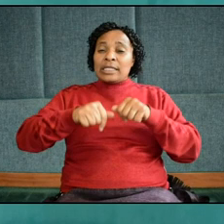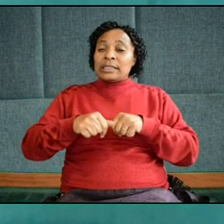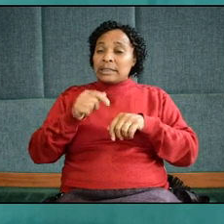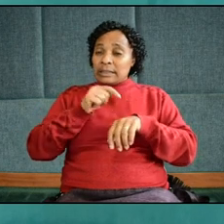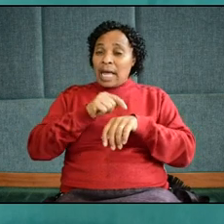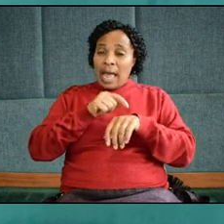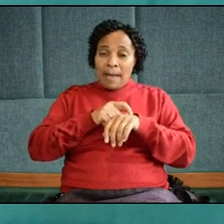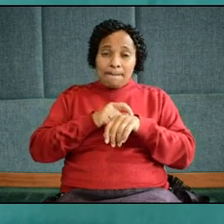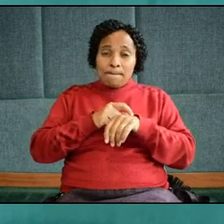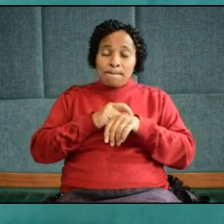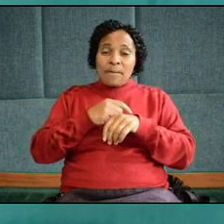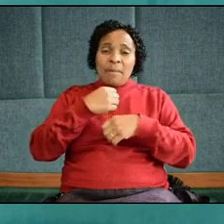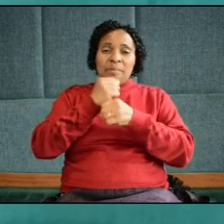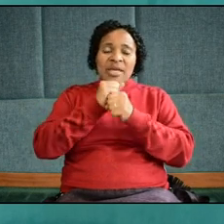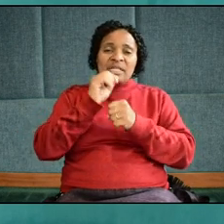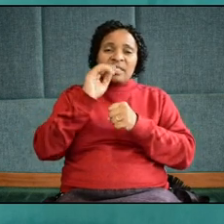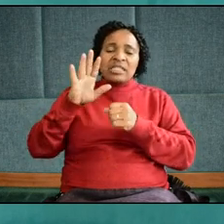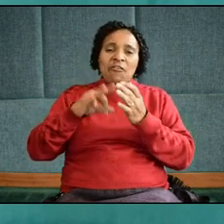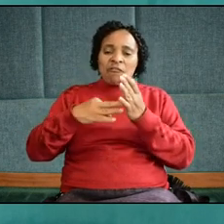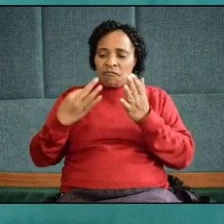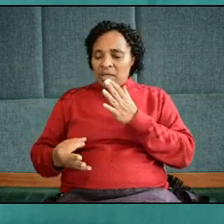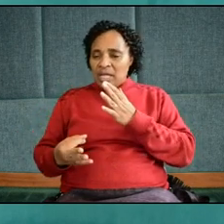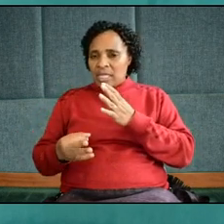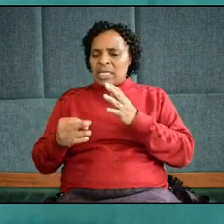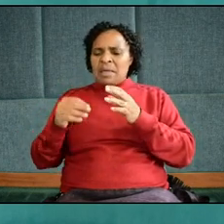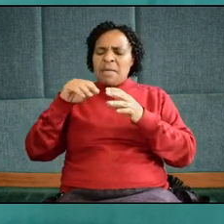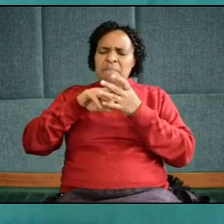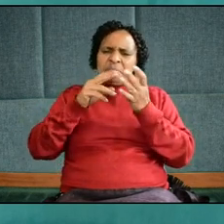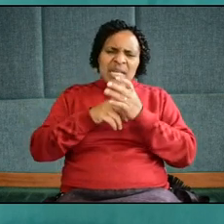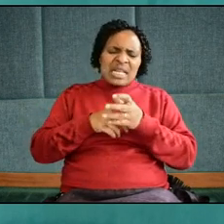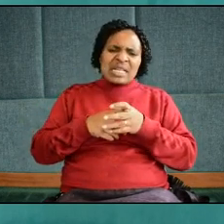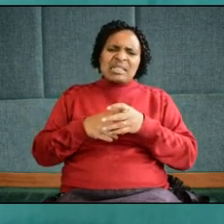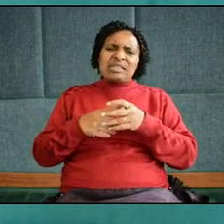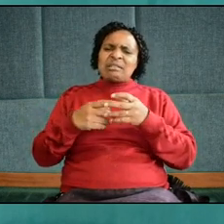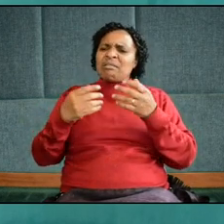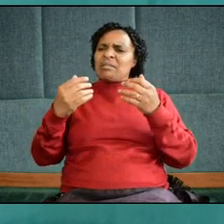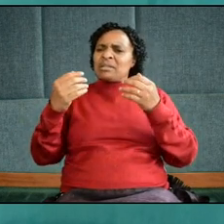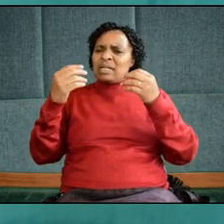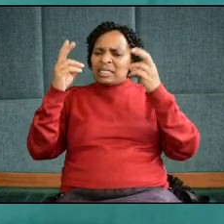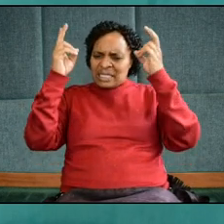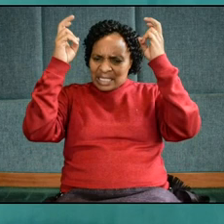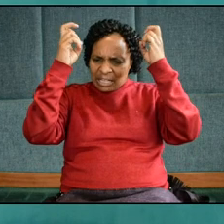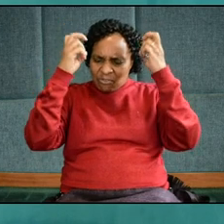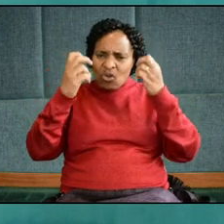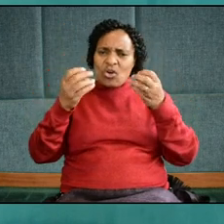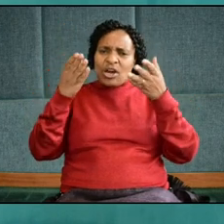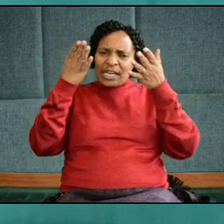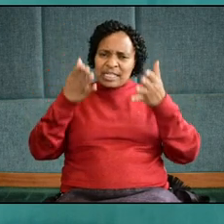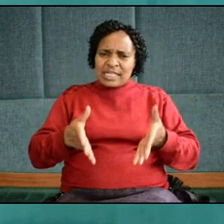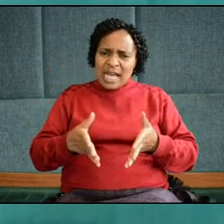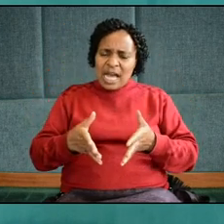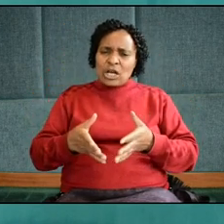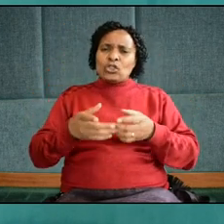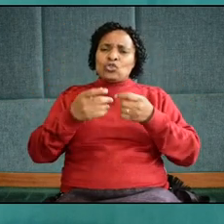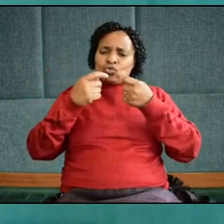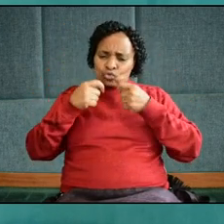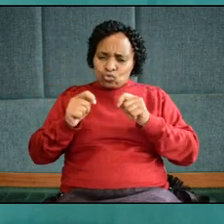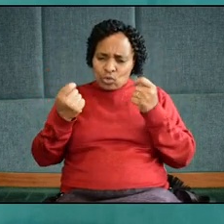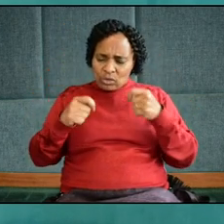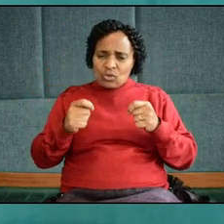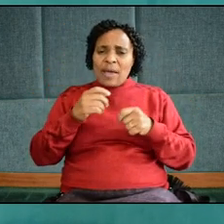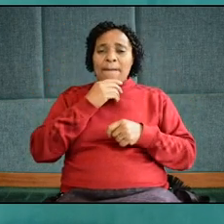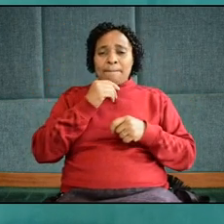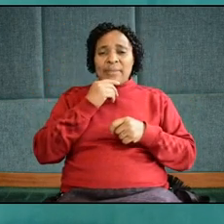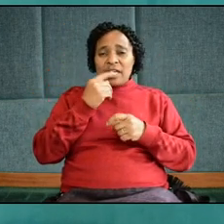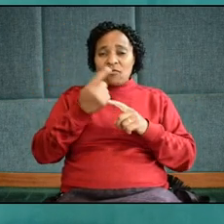that caused his ruin. The tempter is ever presenting worldly gain and honor to entice men from